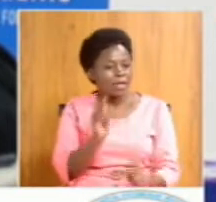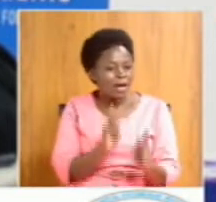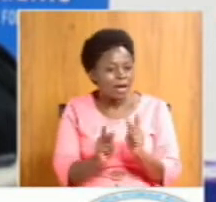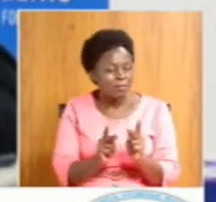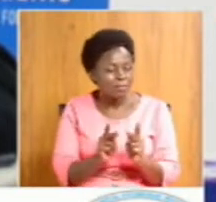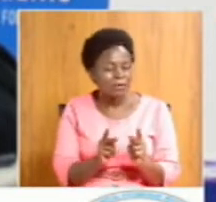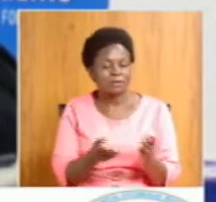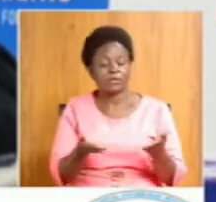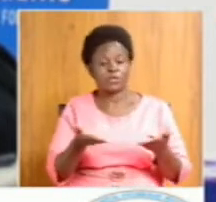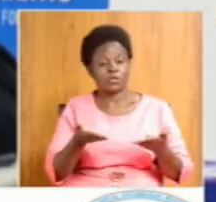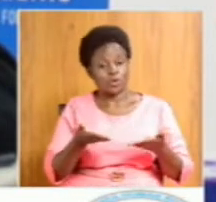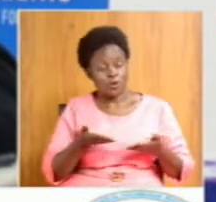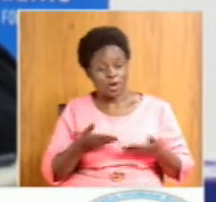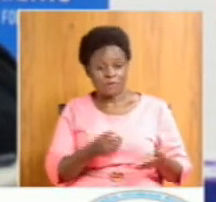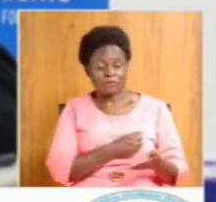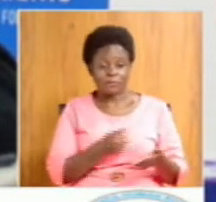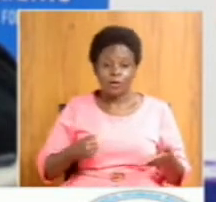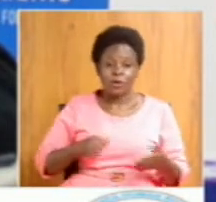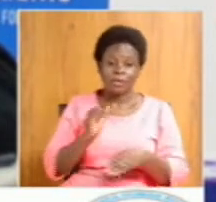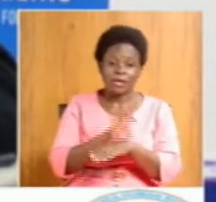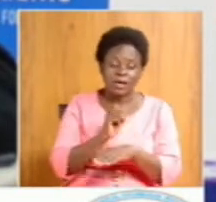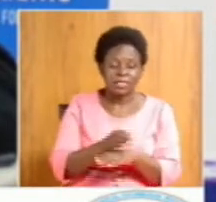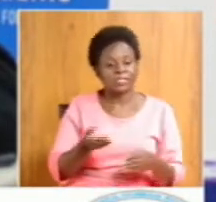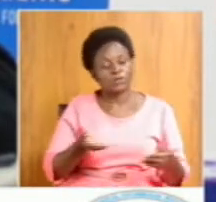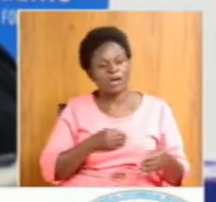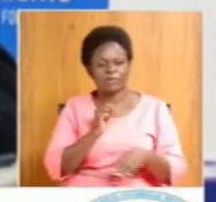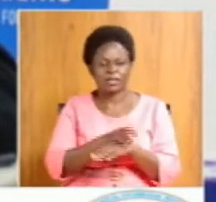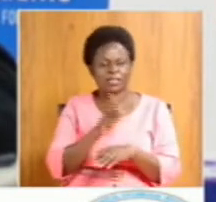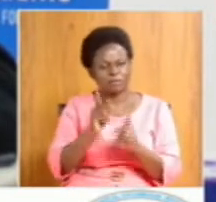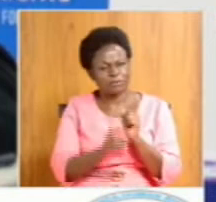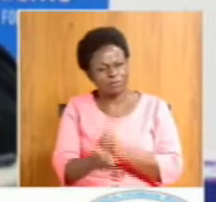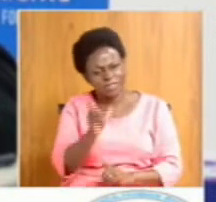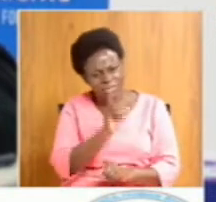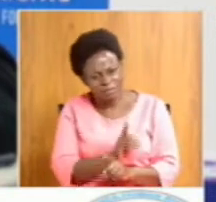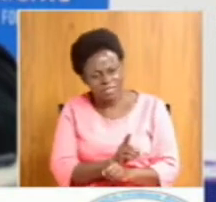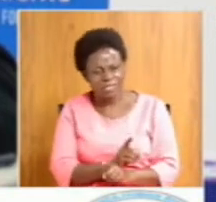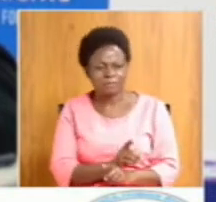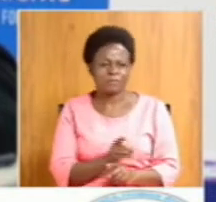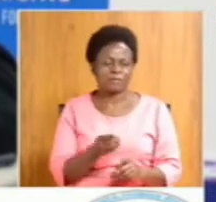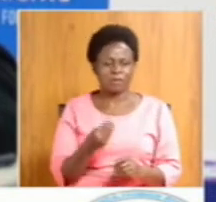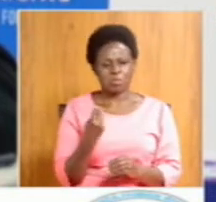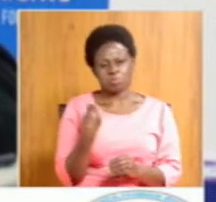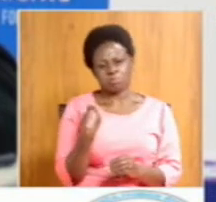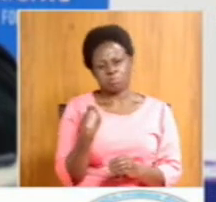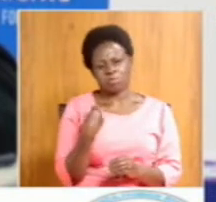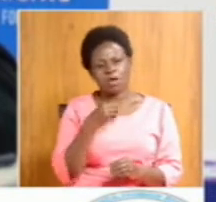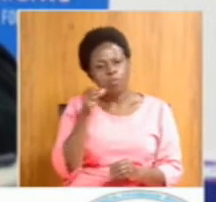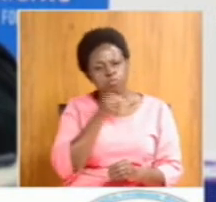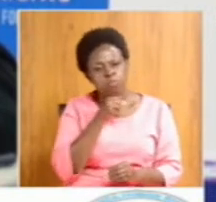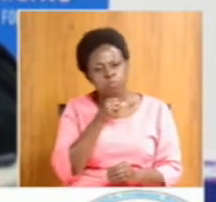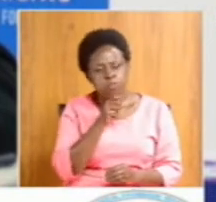You have women councillors, you have councillors, you persons with disabilities recently, older